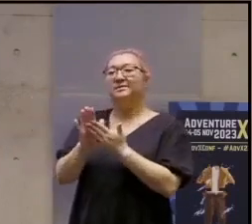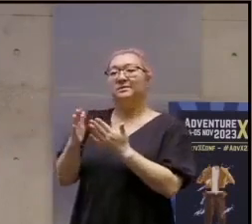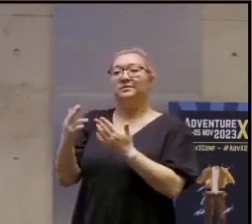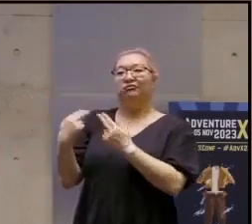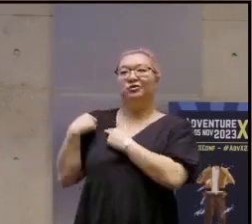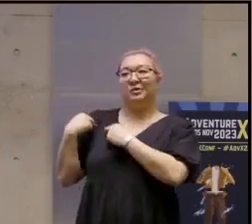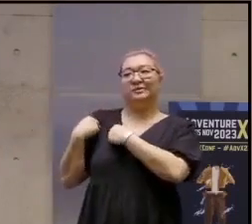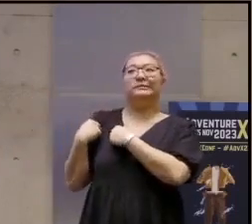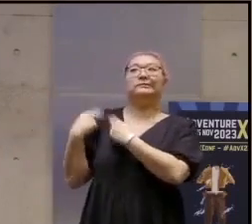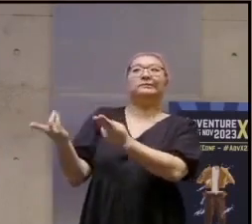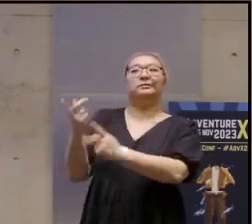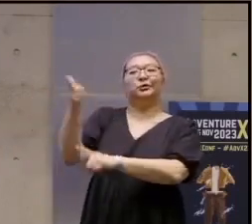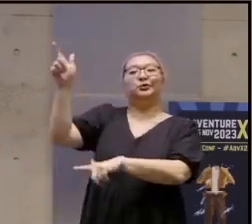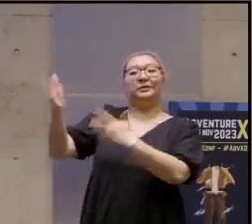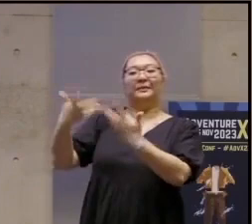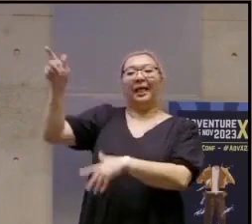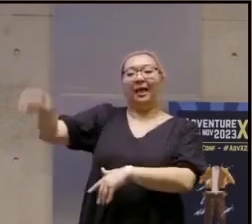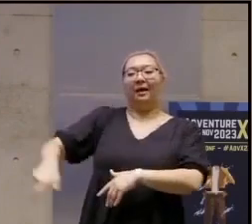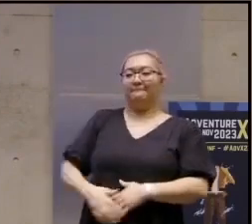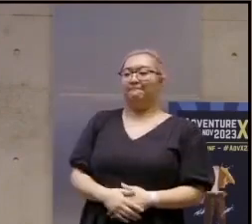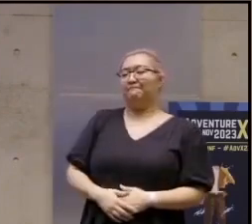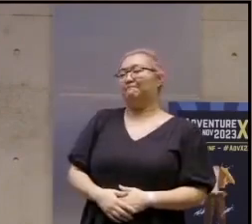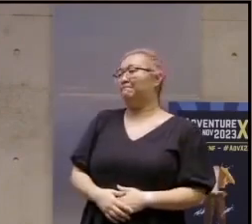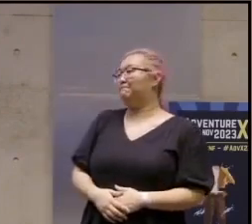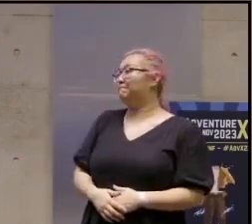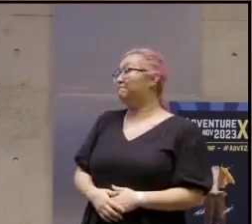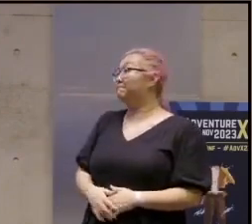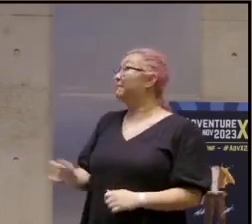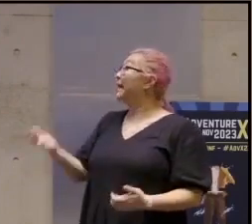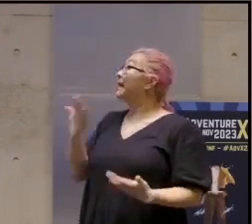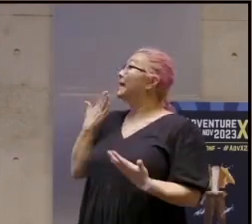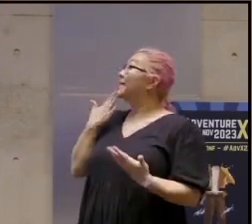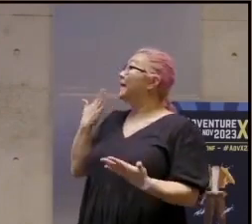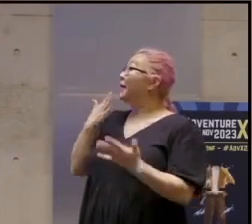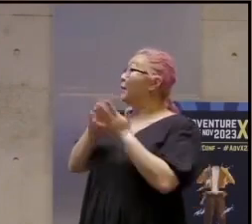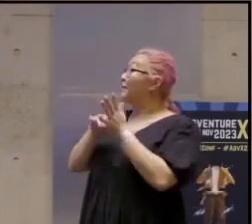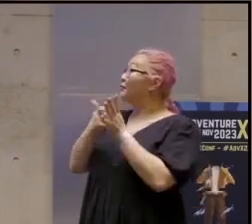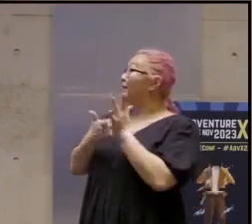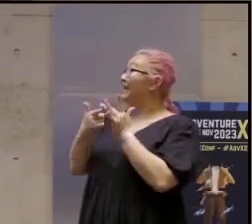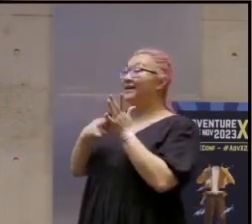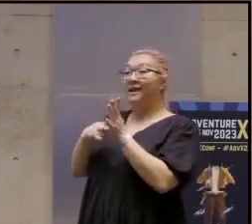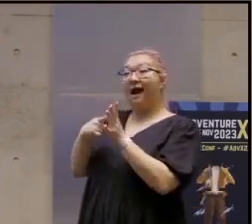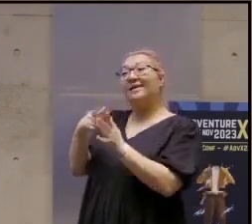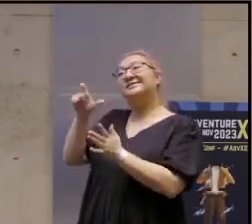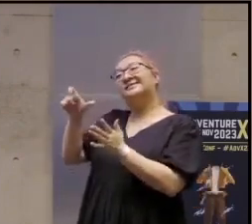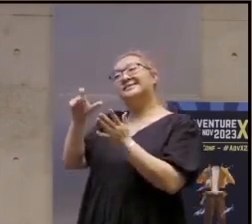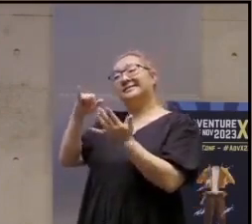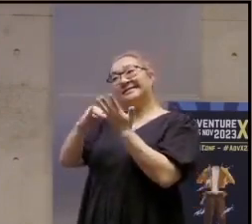there. Thank you very much, Marina Sciberras.